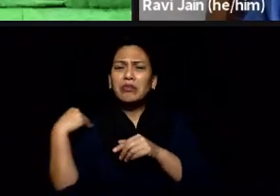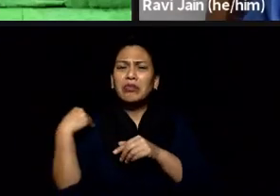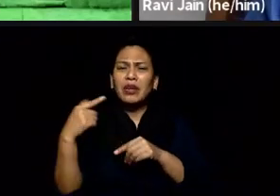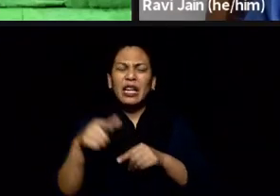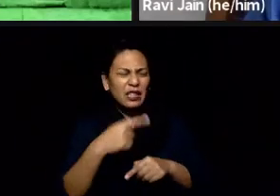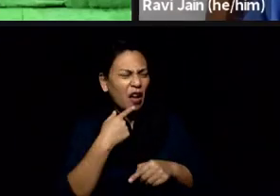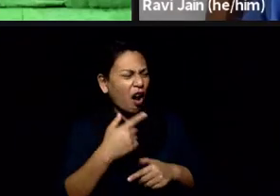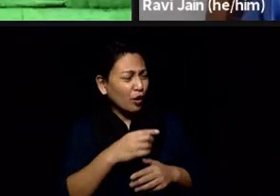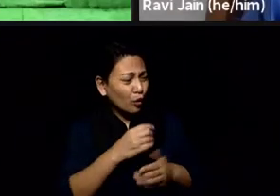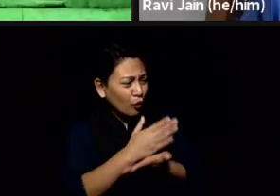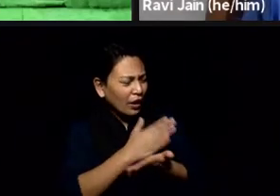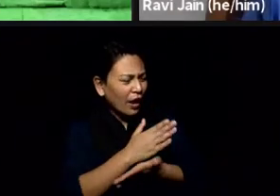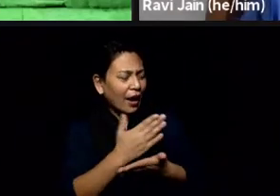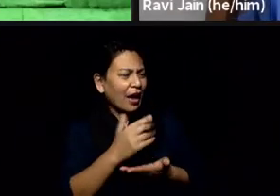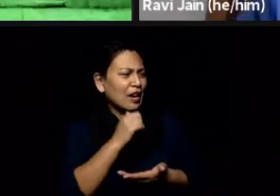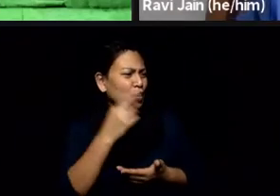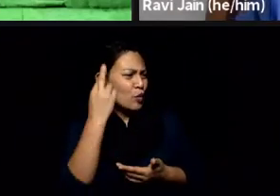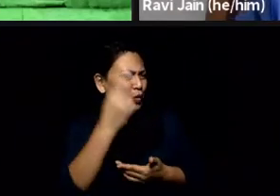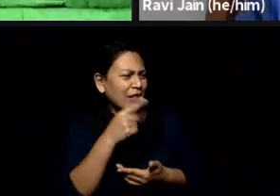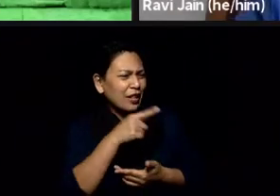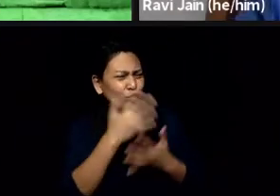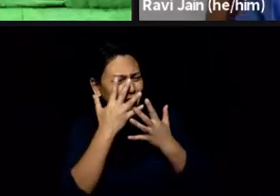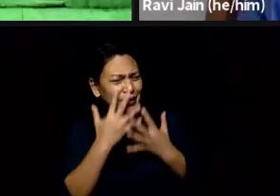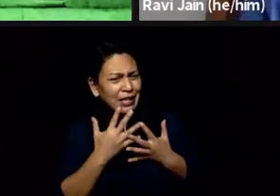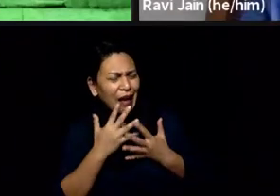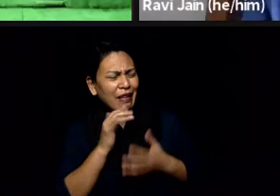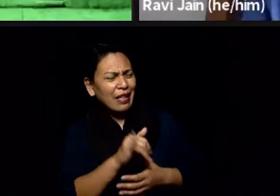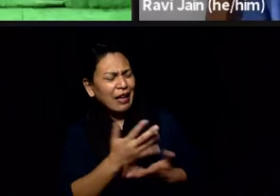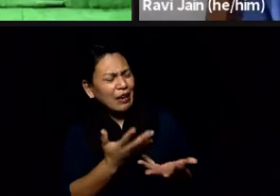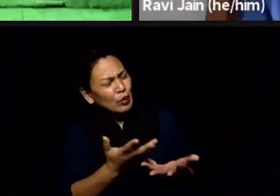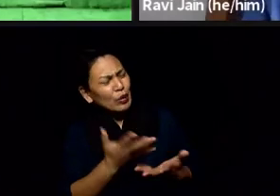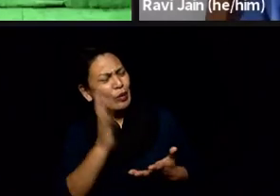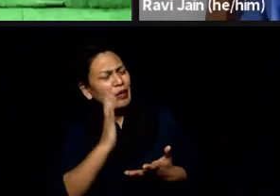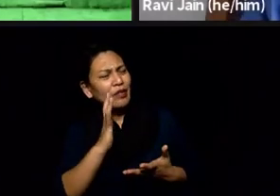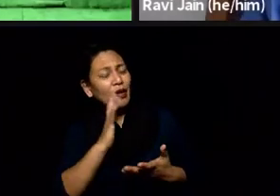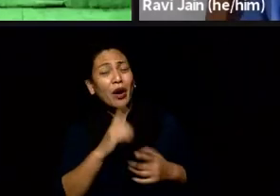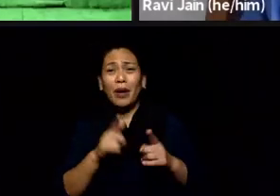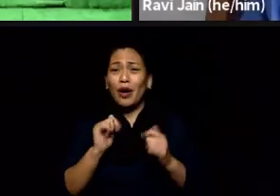before. It's like, we all are.